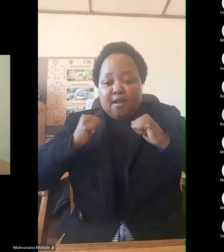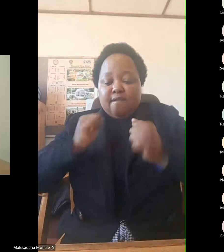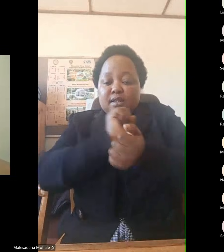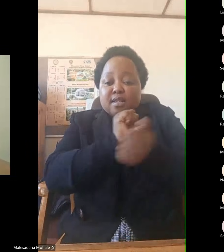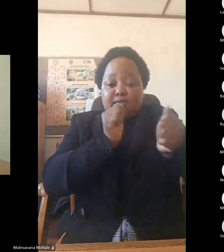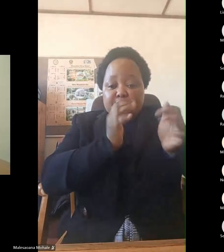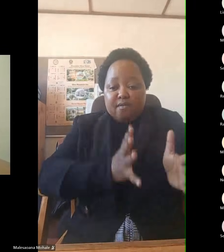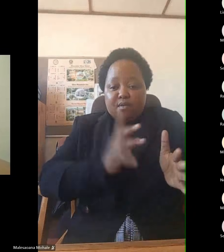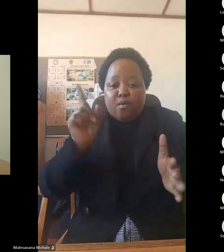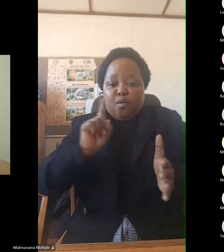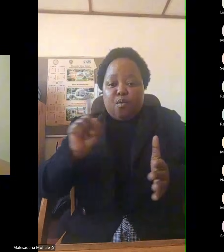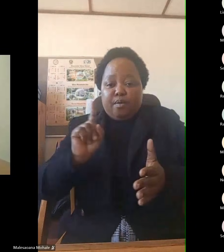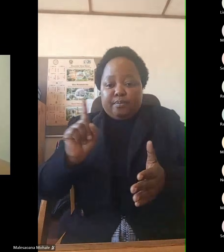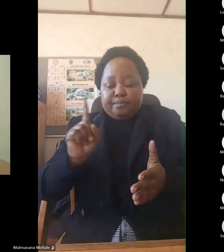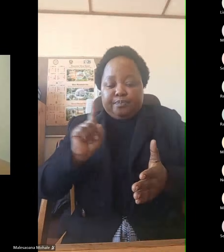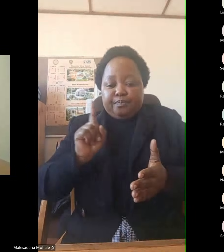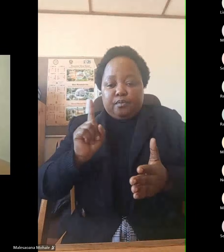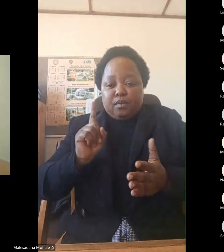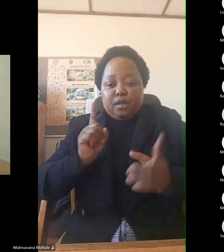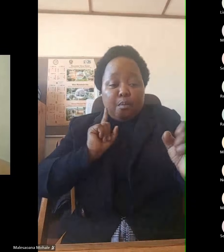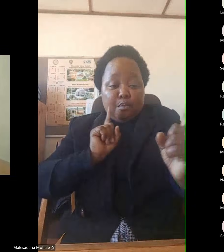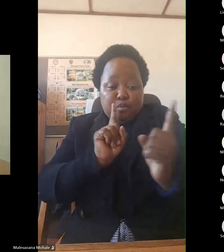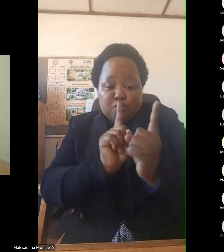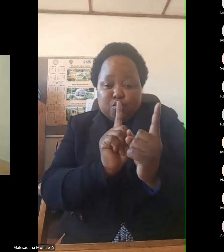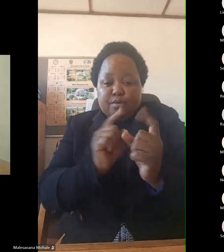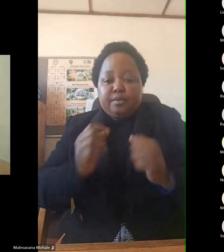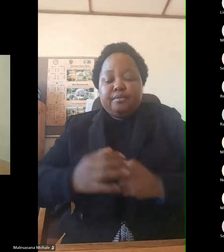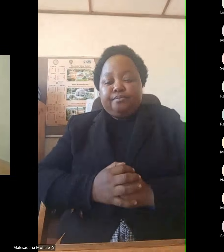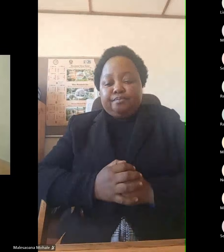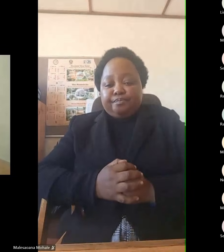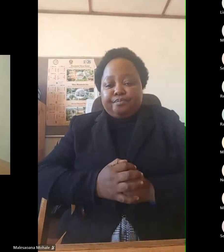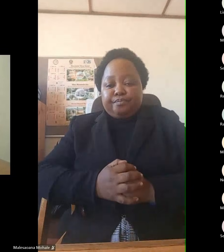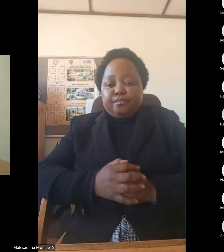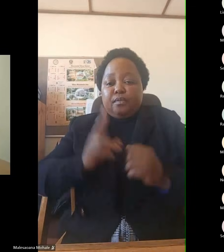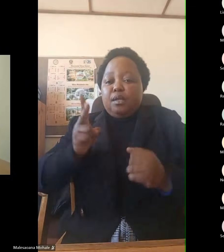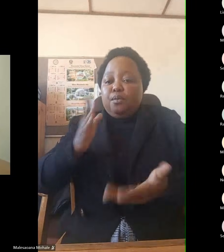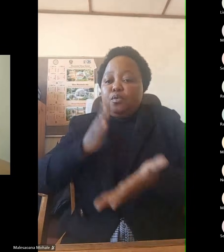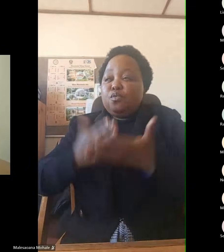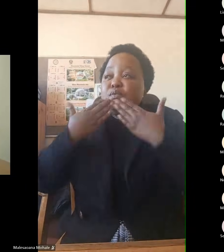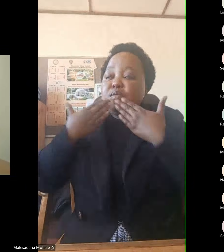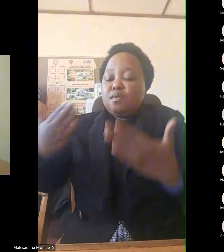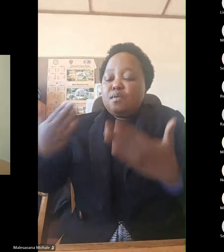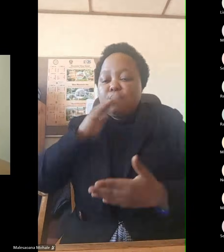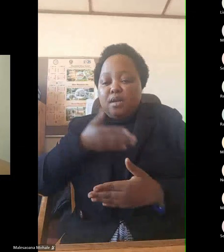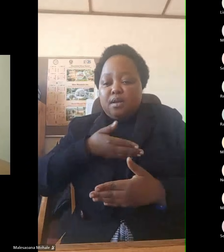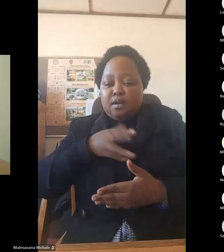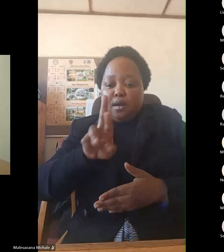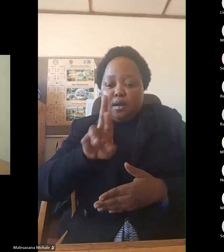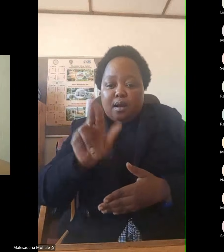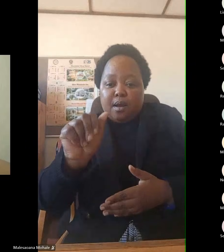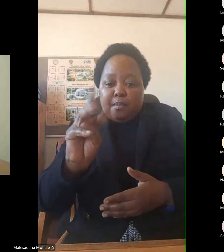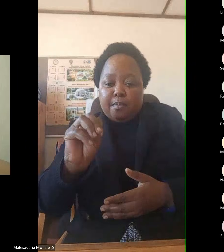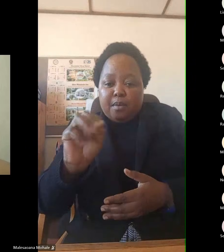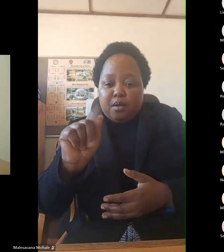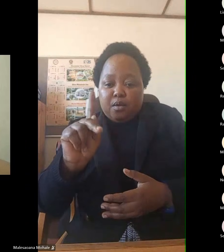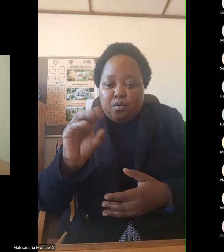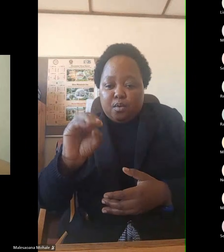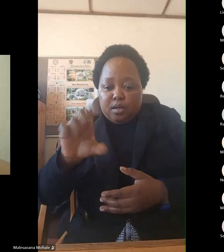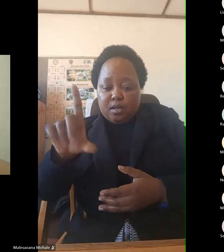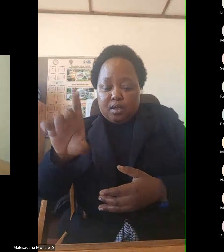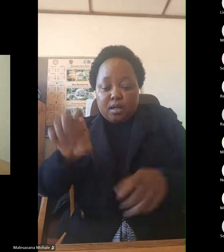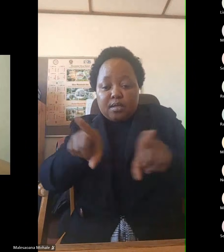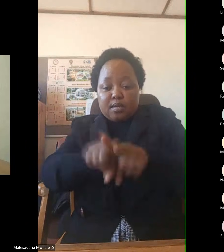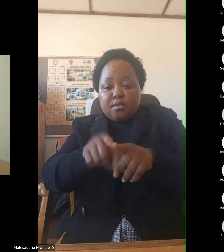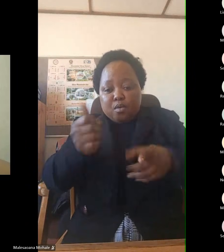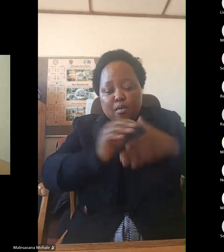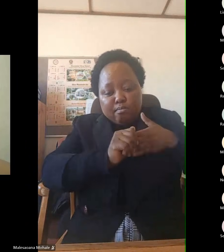survivor-centric approach. And Bondata Makwele as well, who will be guiding us through the discussions so